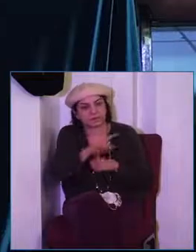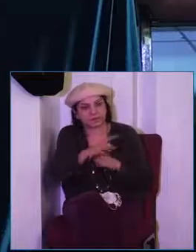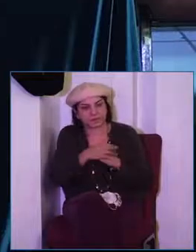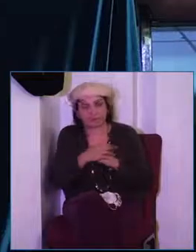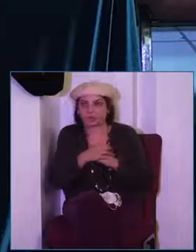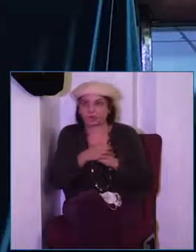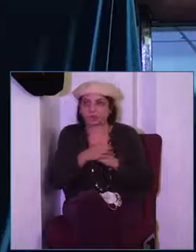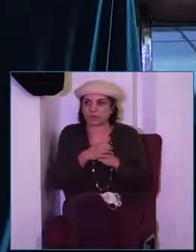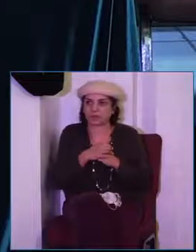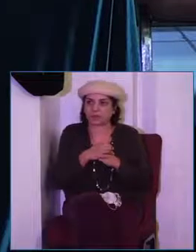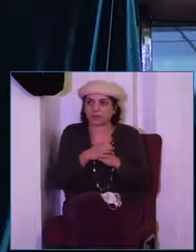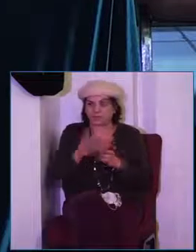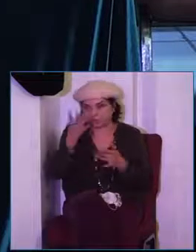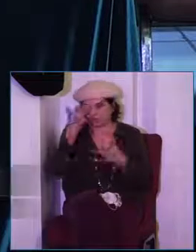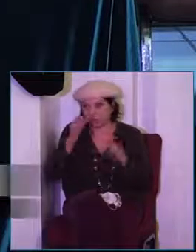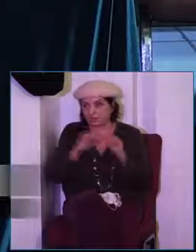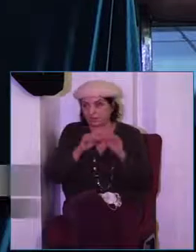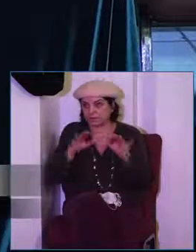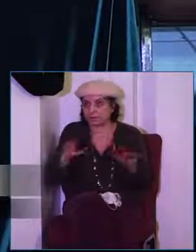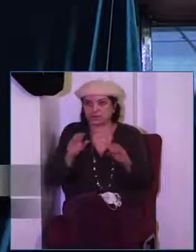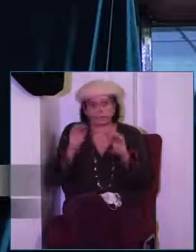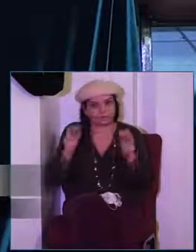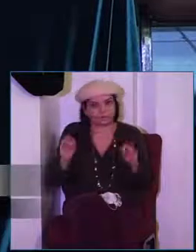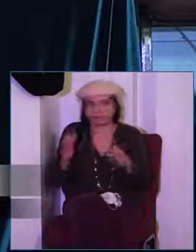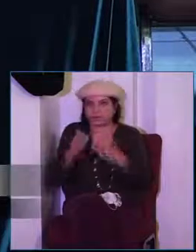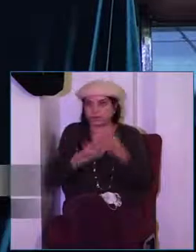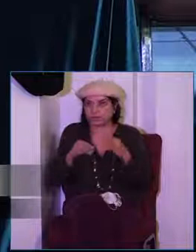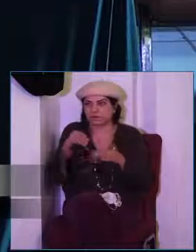This pandemic, there's no end in sight.